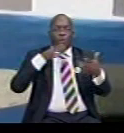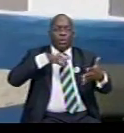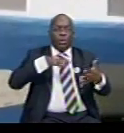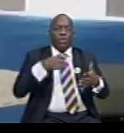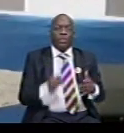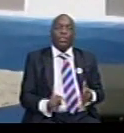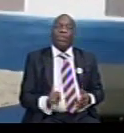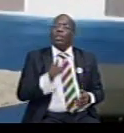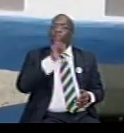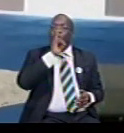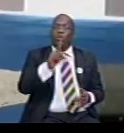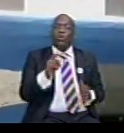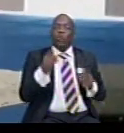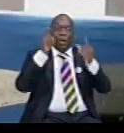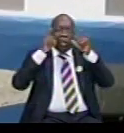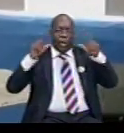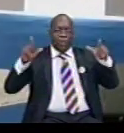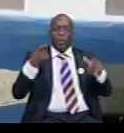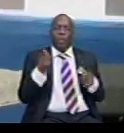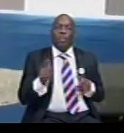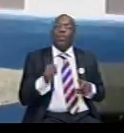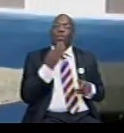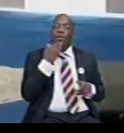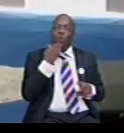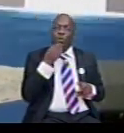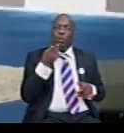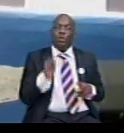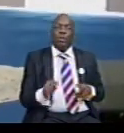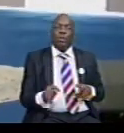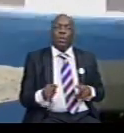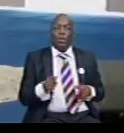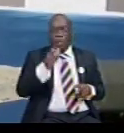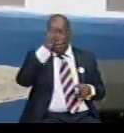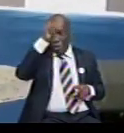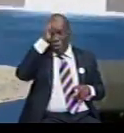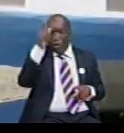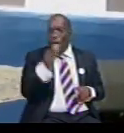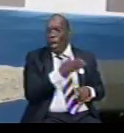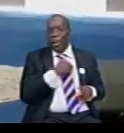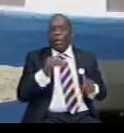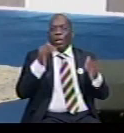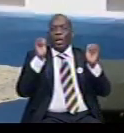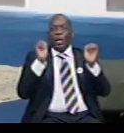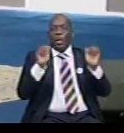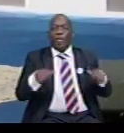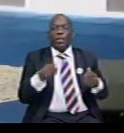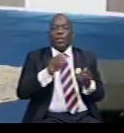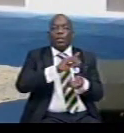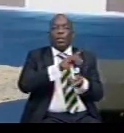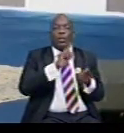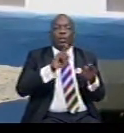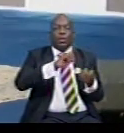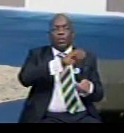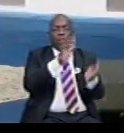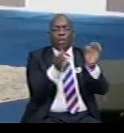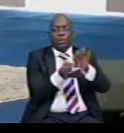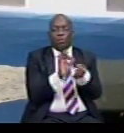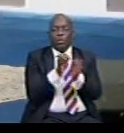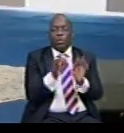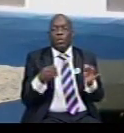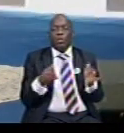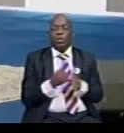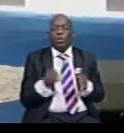and Greek and the ancient languages, and are able to translate from the original language